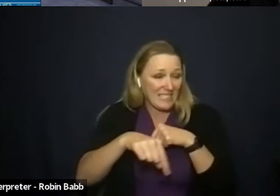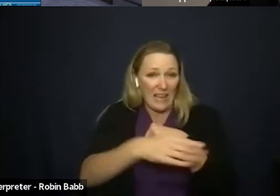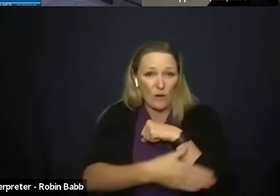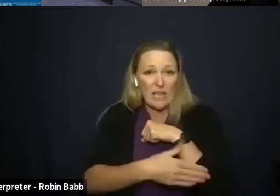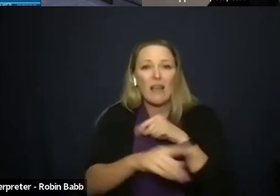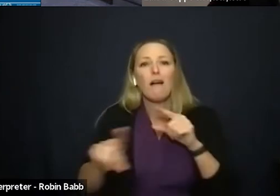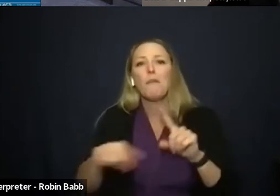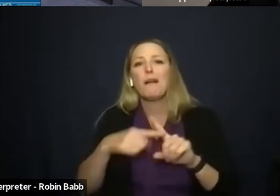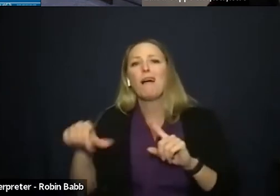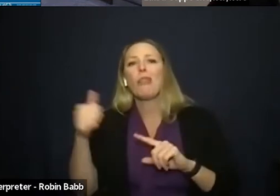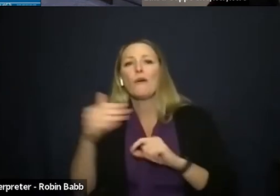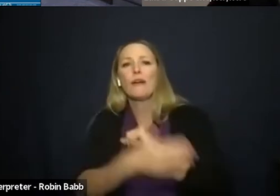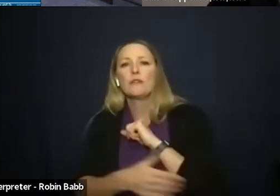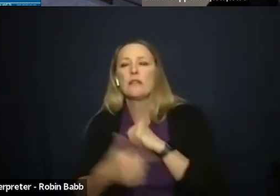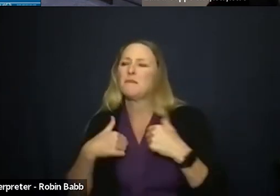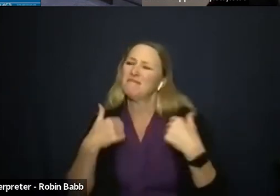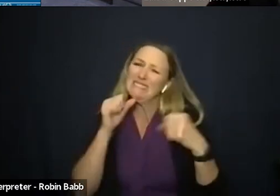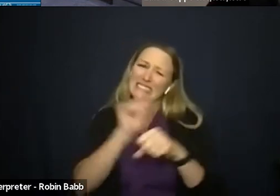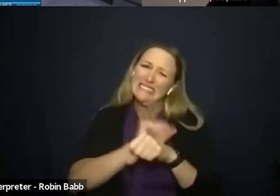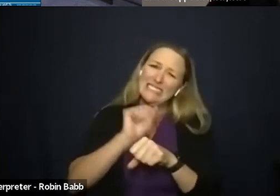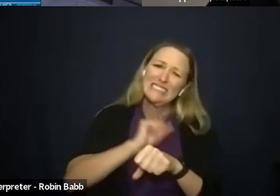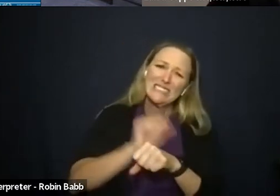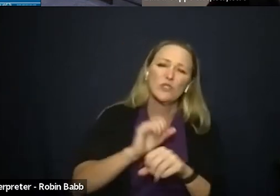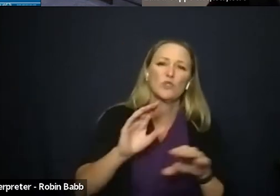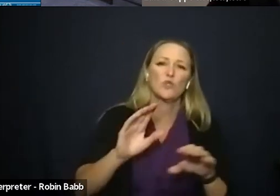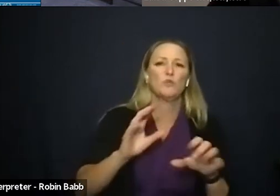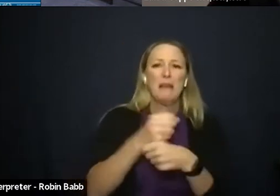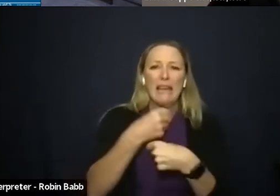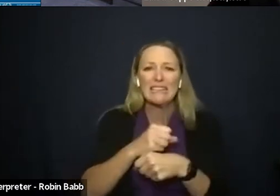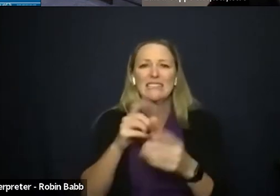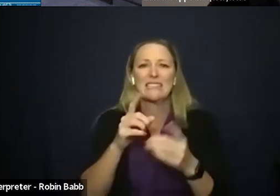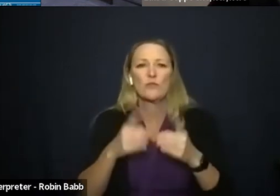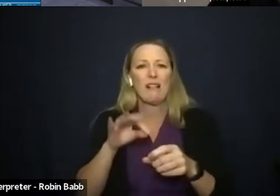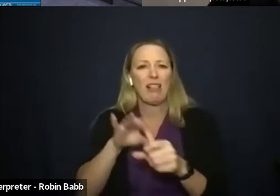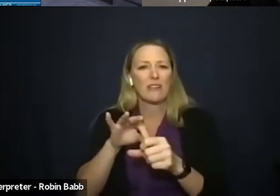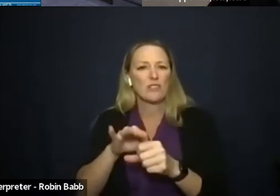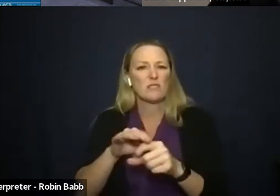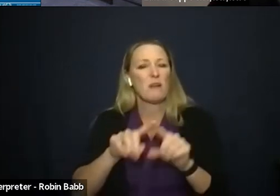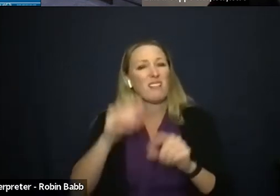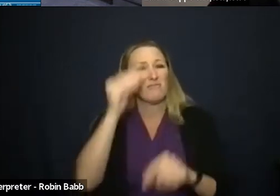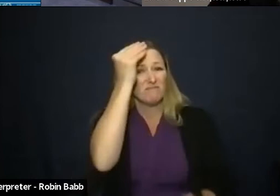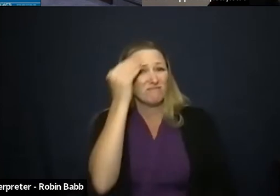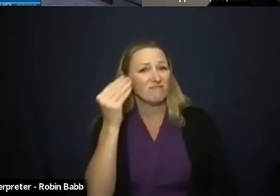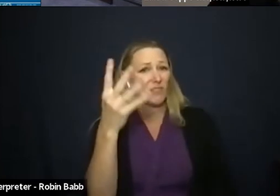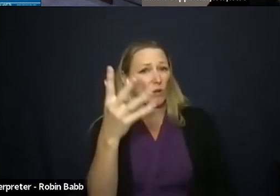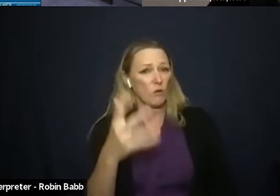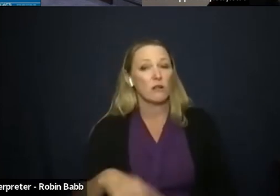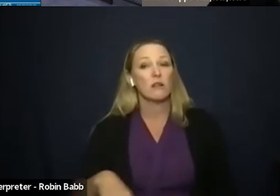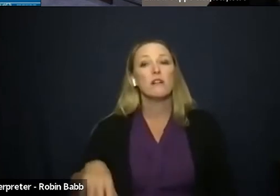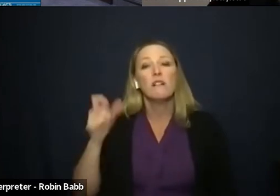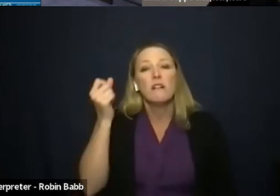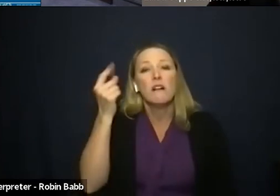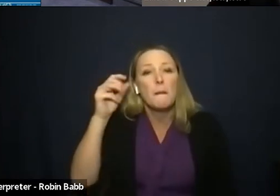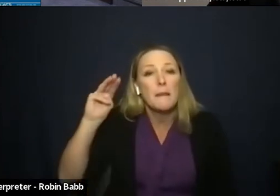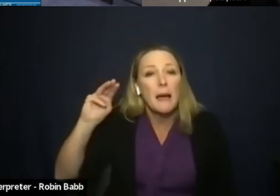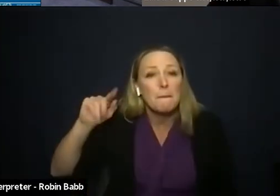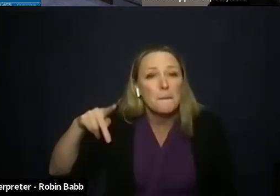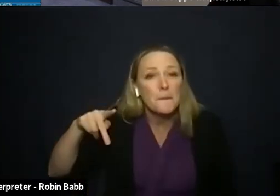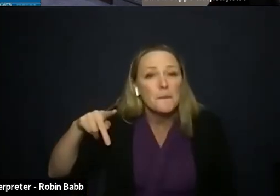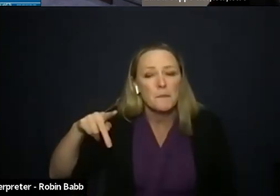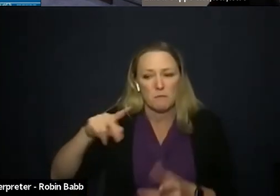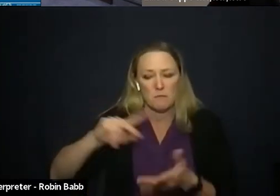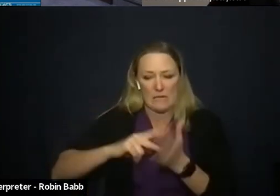hard to create district elections now let me tell you something when it comes to a map you need to create